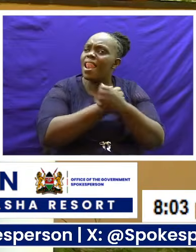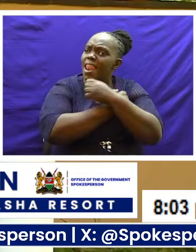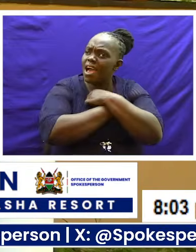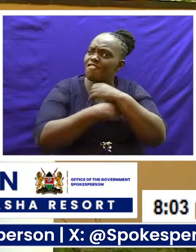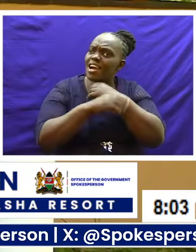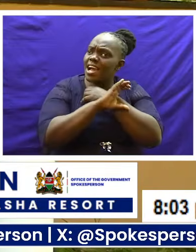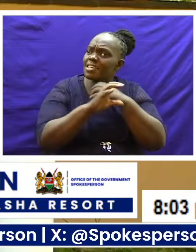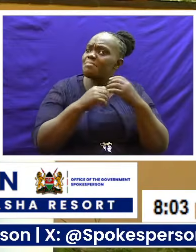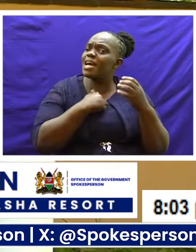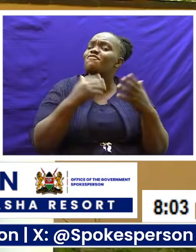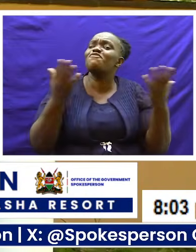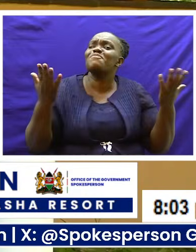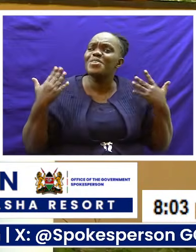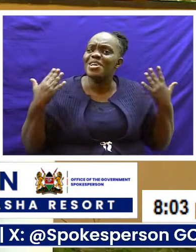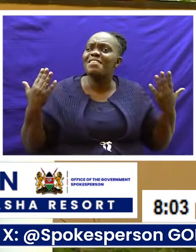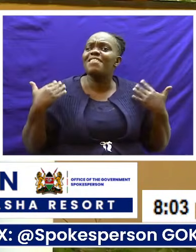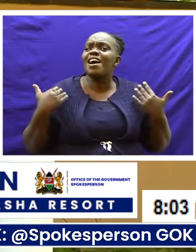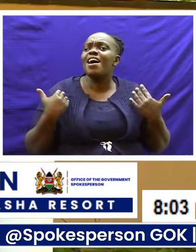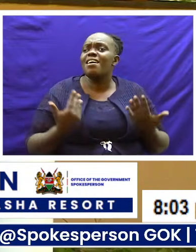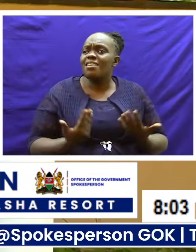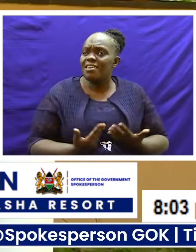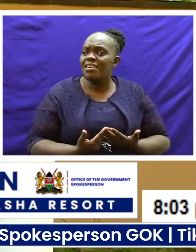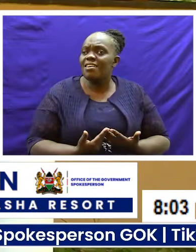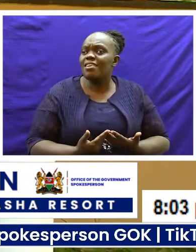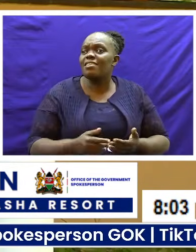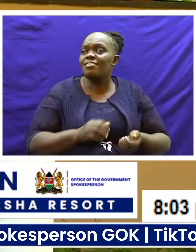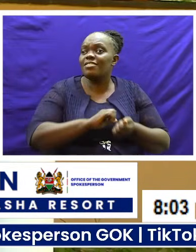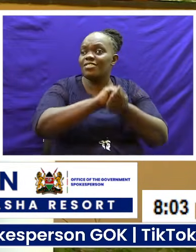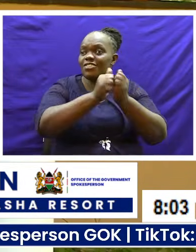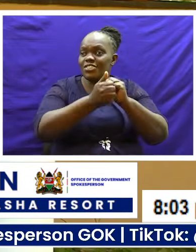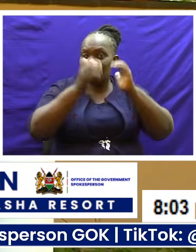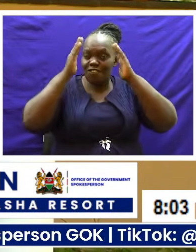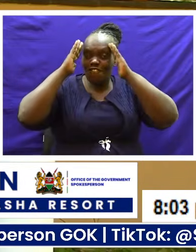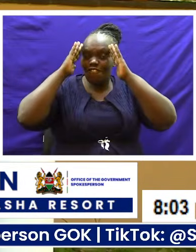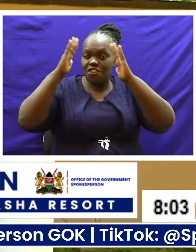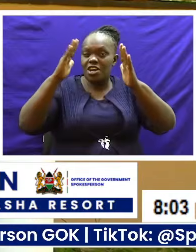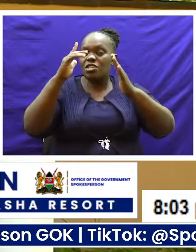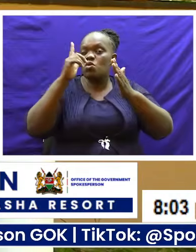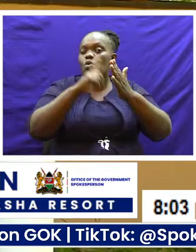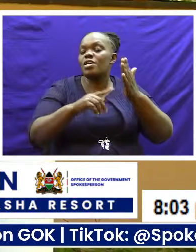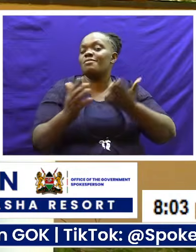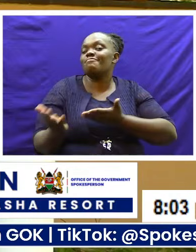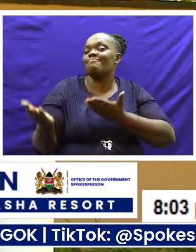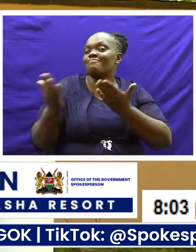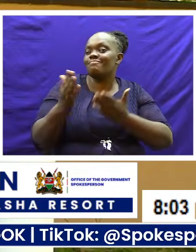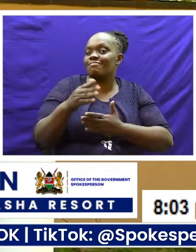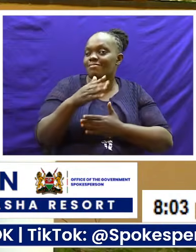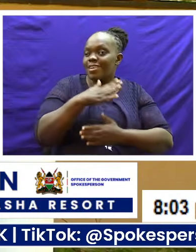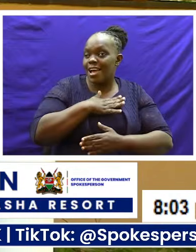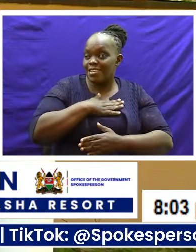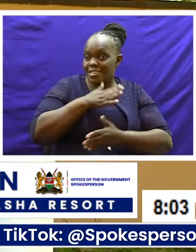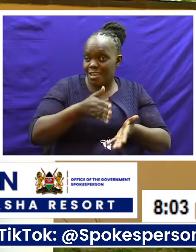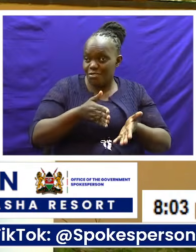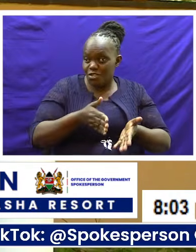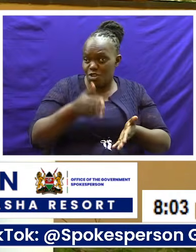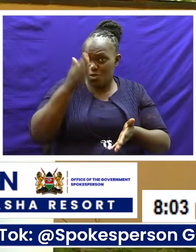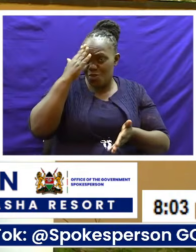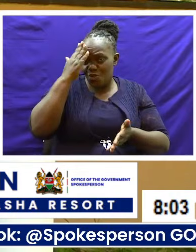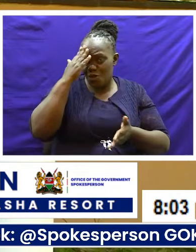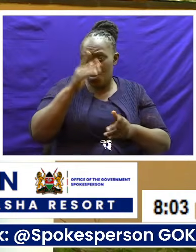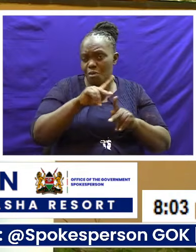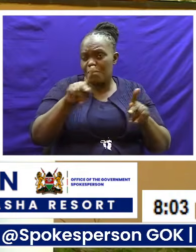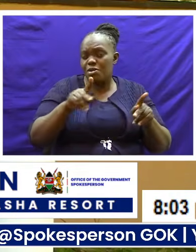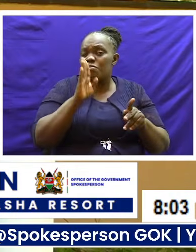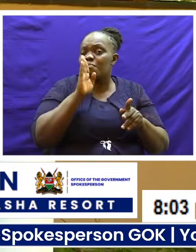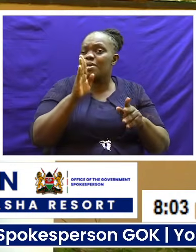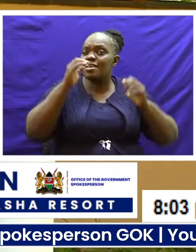mzalendo daima. Now, let's turn our attention to what brings us here today. Do you know how you are placed to be a